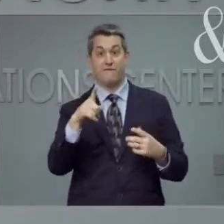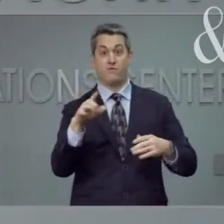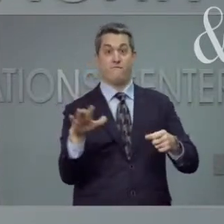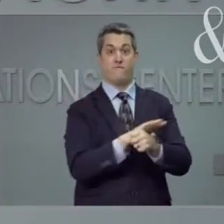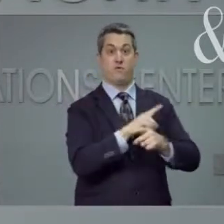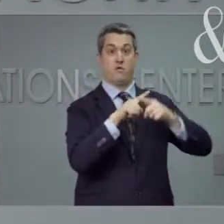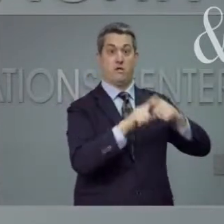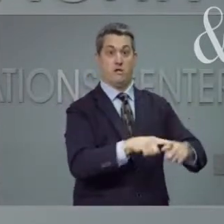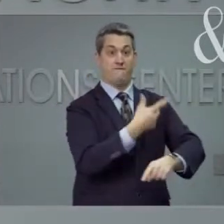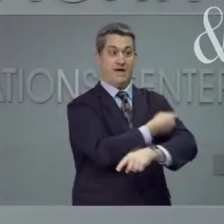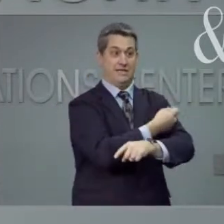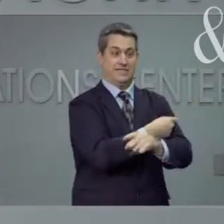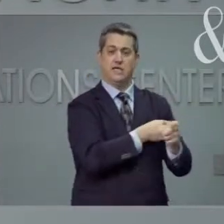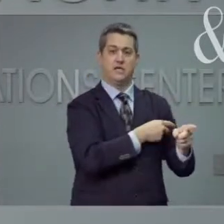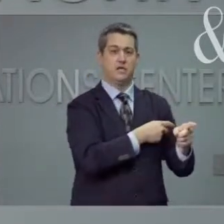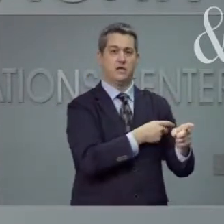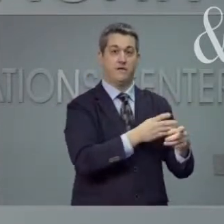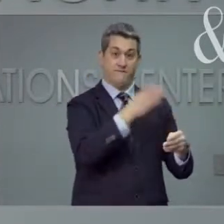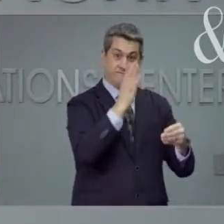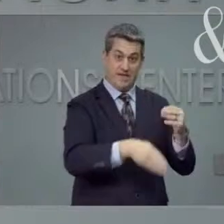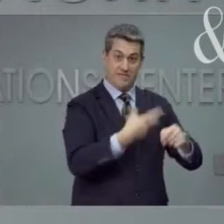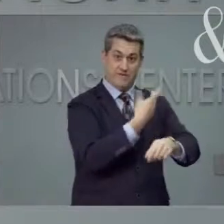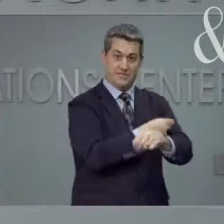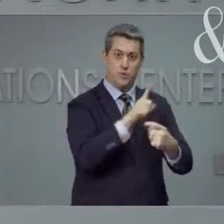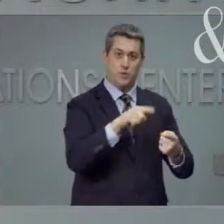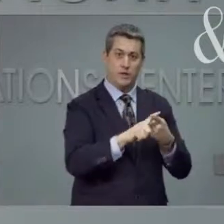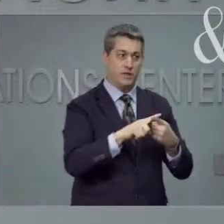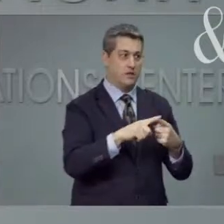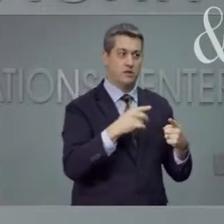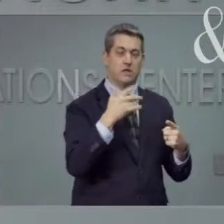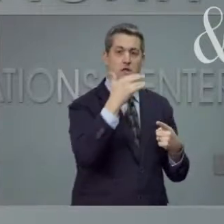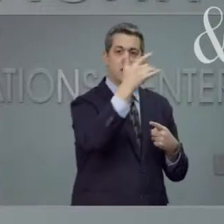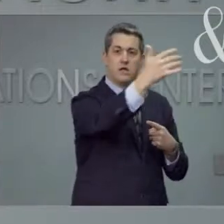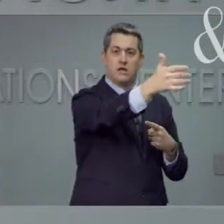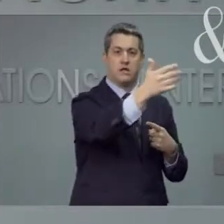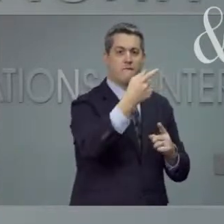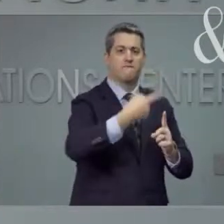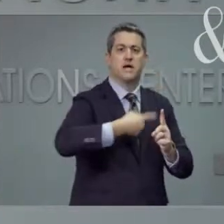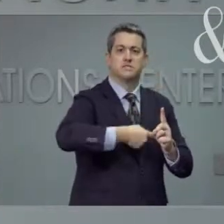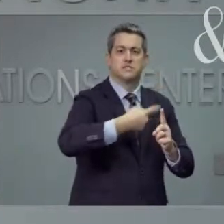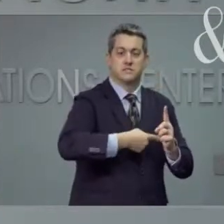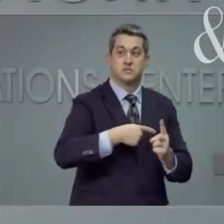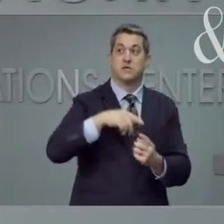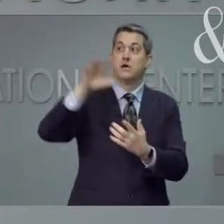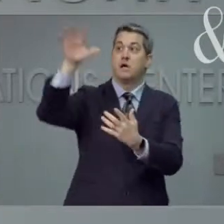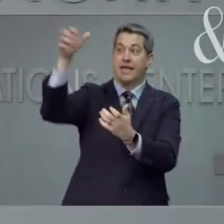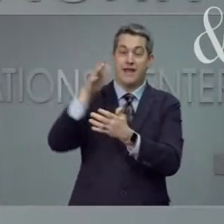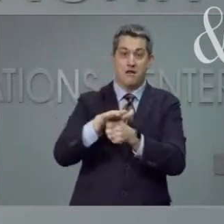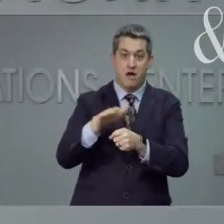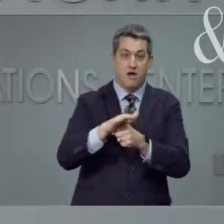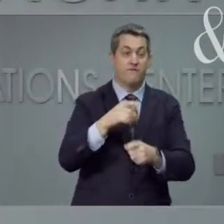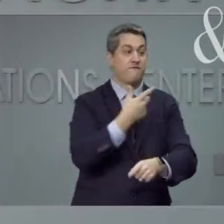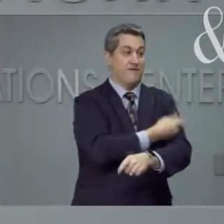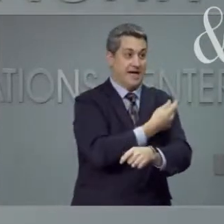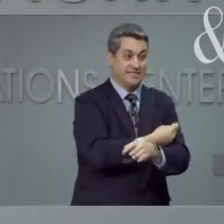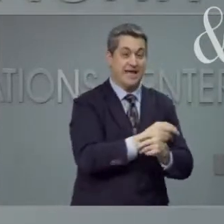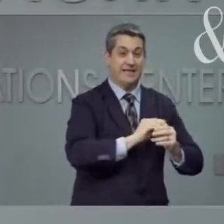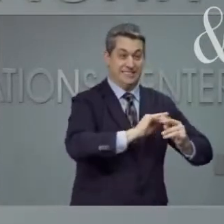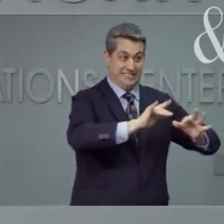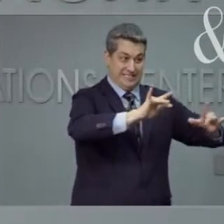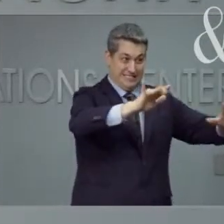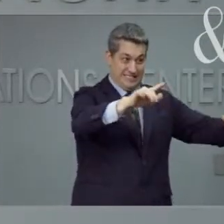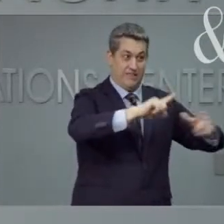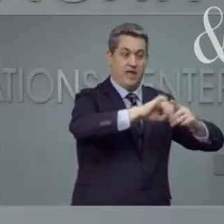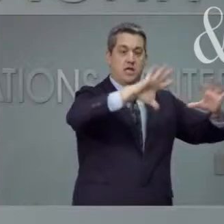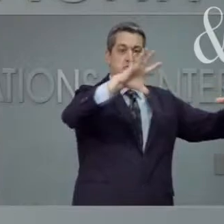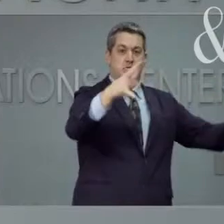though, is that it'll be months and months before we get enough supply to get enough people vaccinated to create